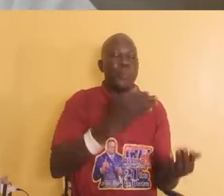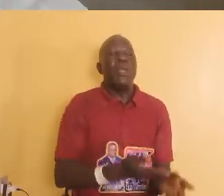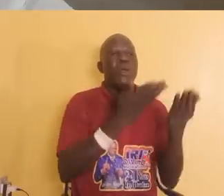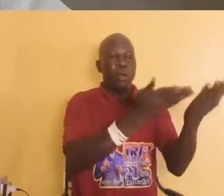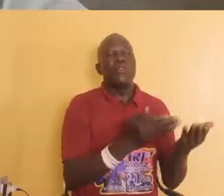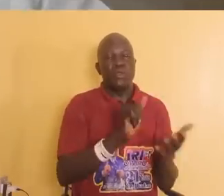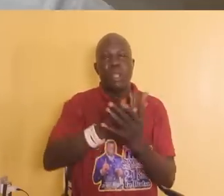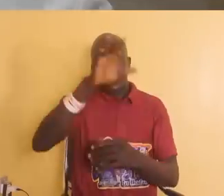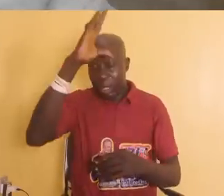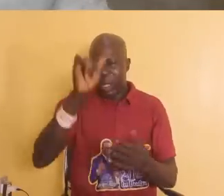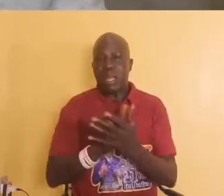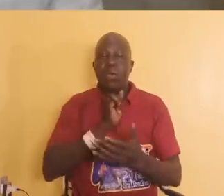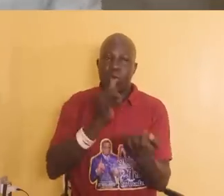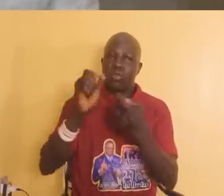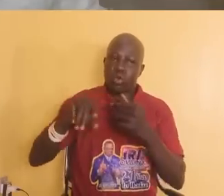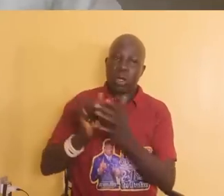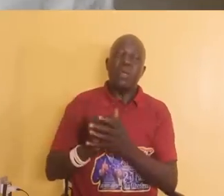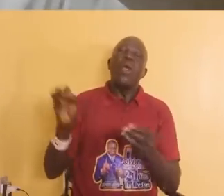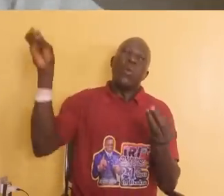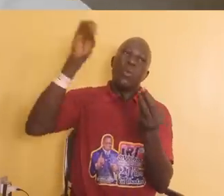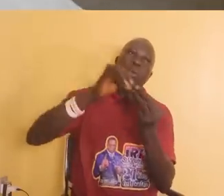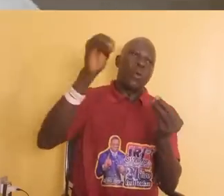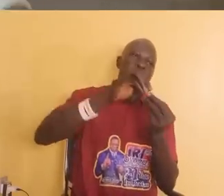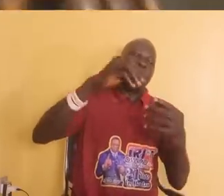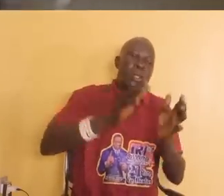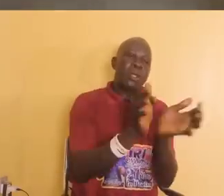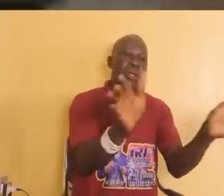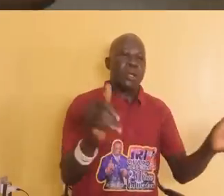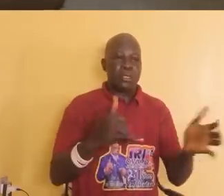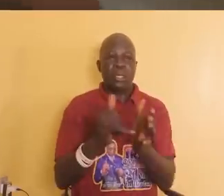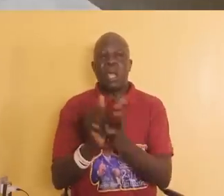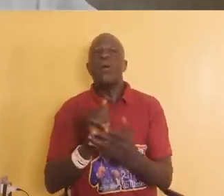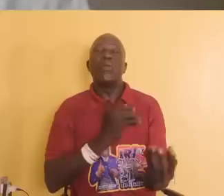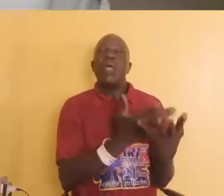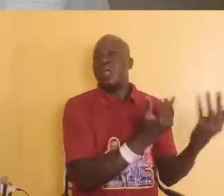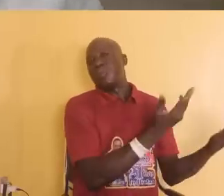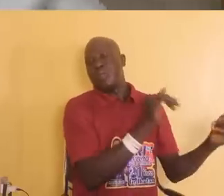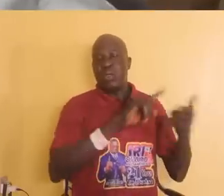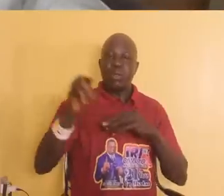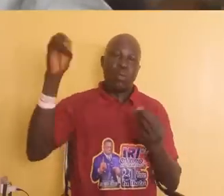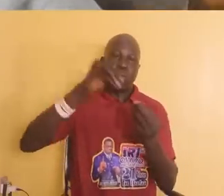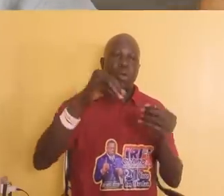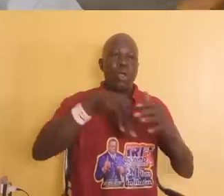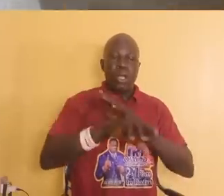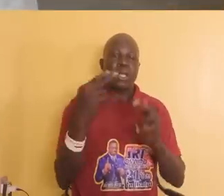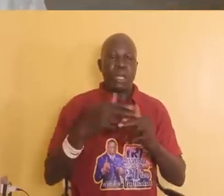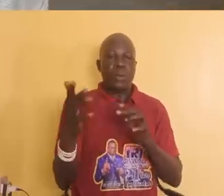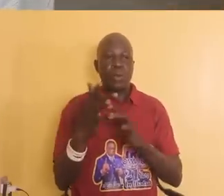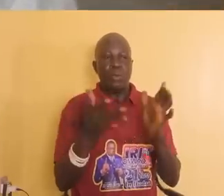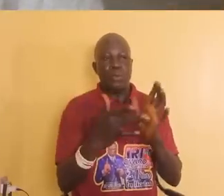ni daddy o ni kan to mo to lo ti times 2 e that she have increased o no to expect more that she say expect la pe the